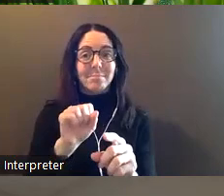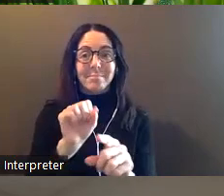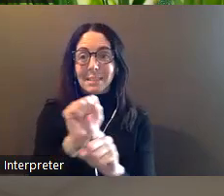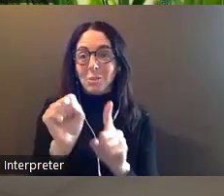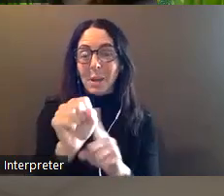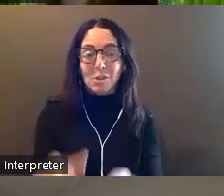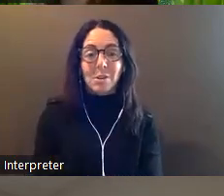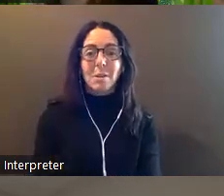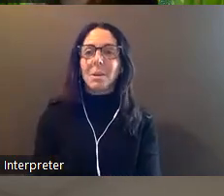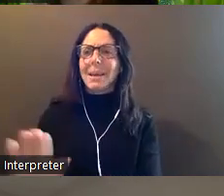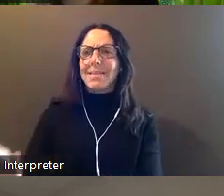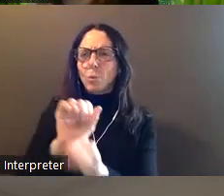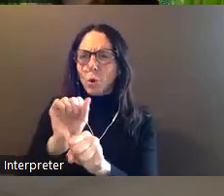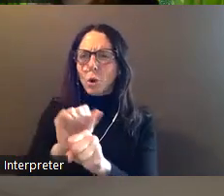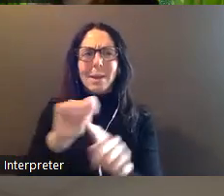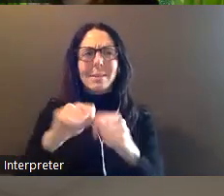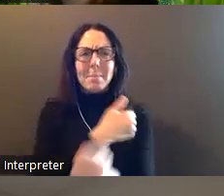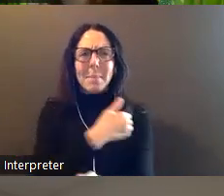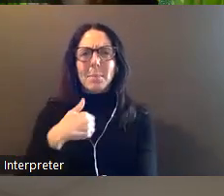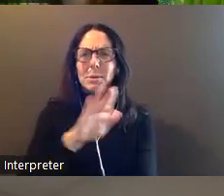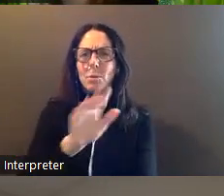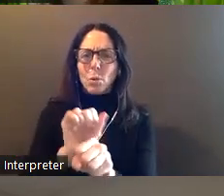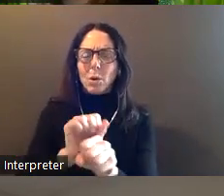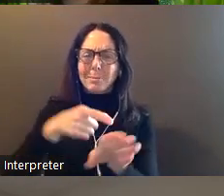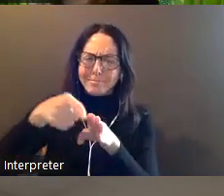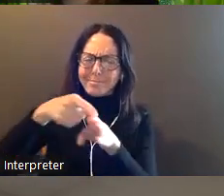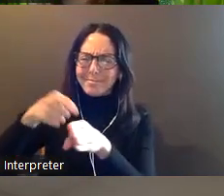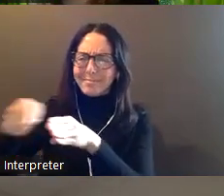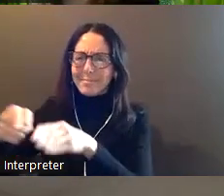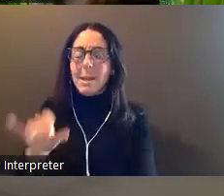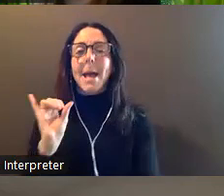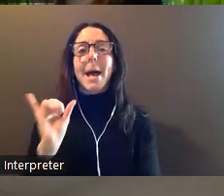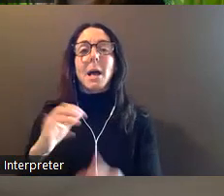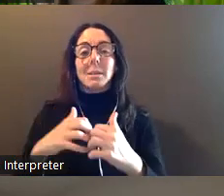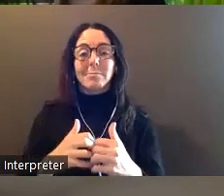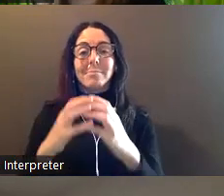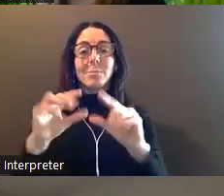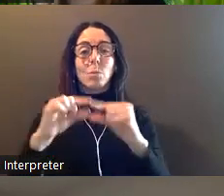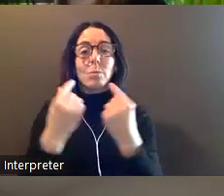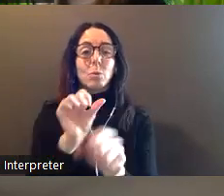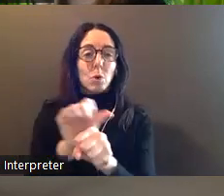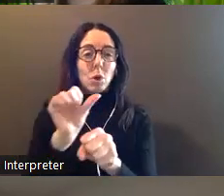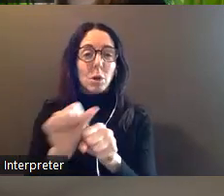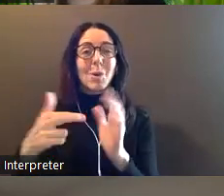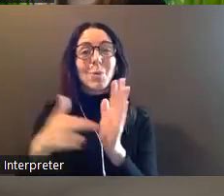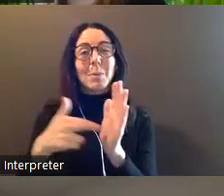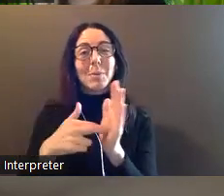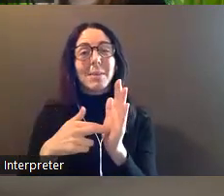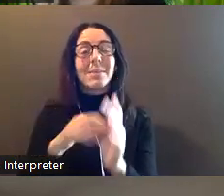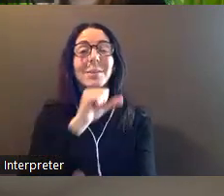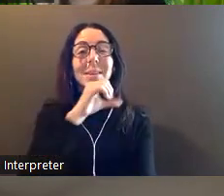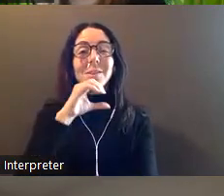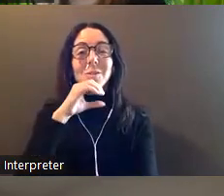the specialization of the team members. A working group was struck with representatives from each of our seniors mental